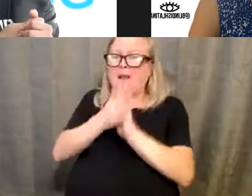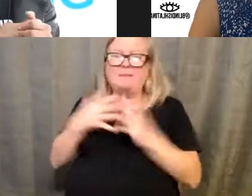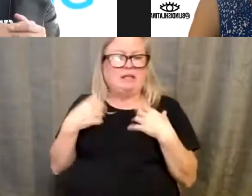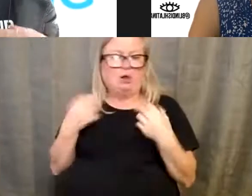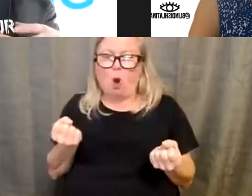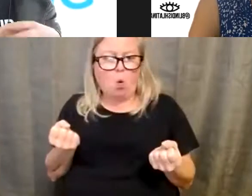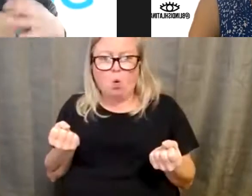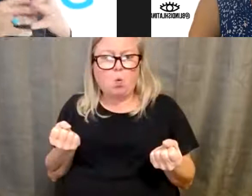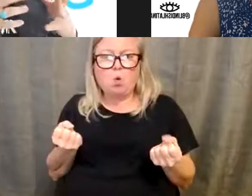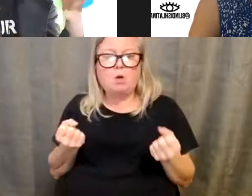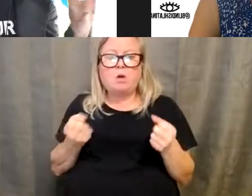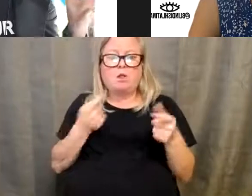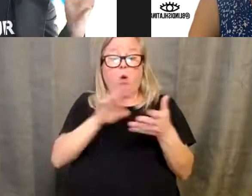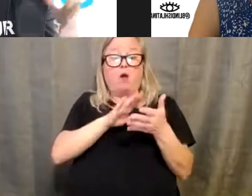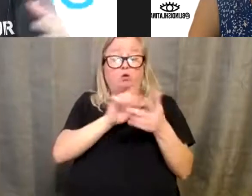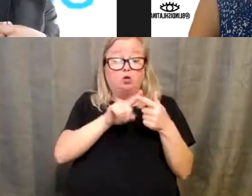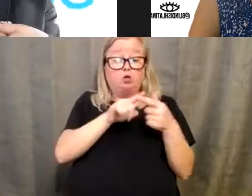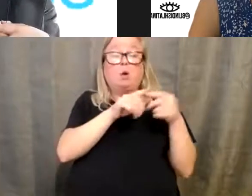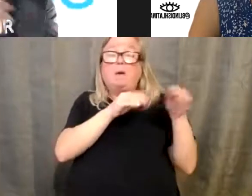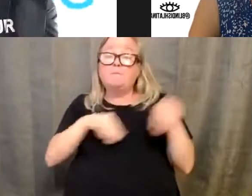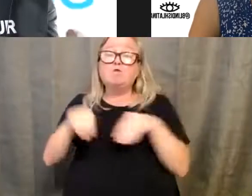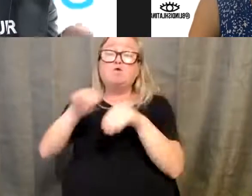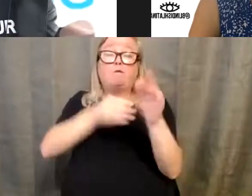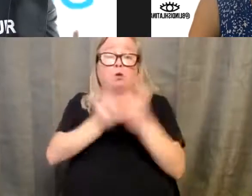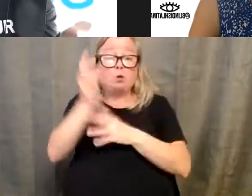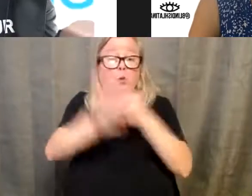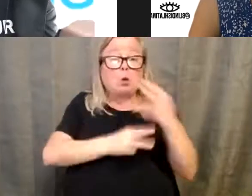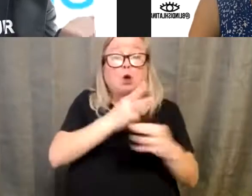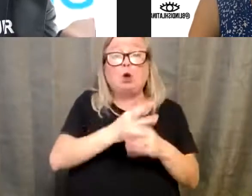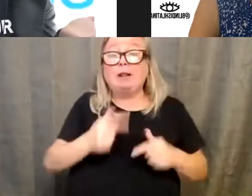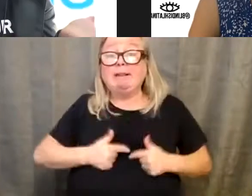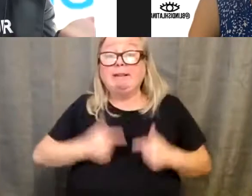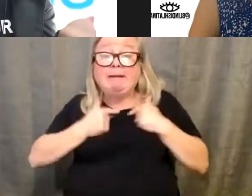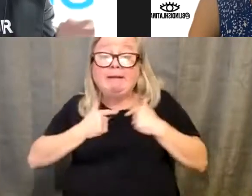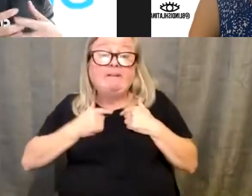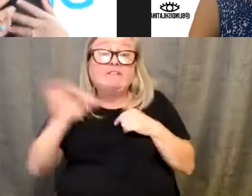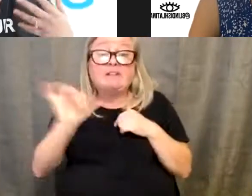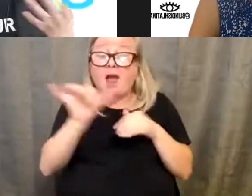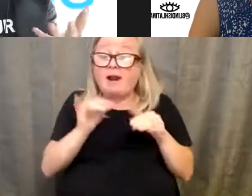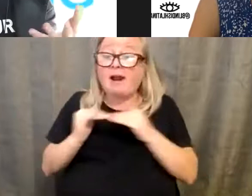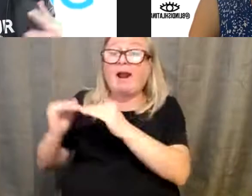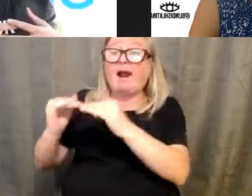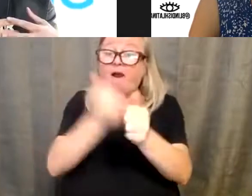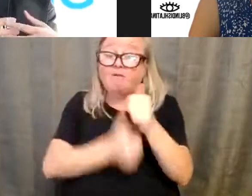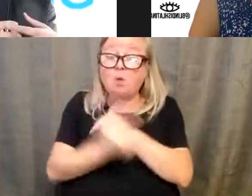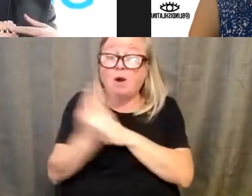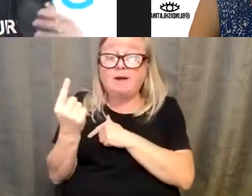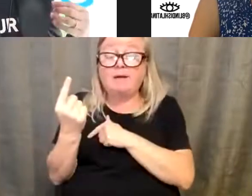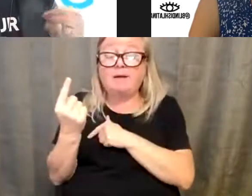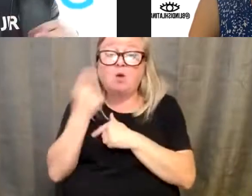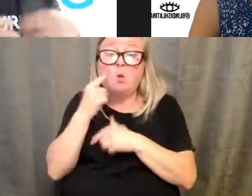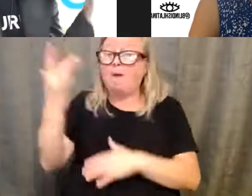just want to be able to move in the world and like live their lives like everybody else. We don't want pity. We don't